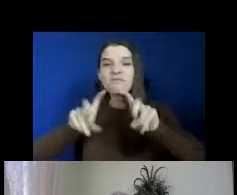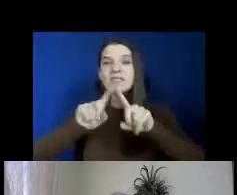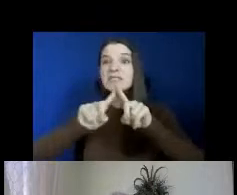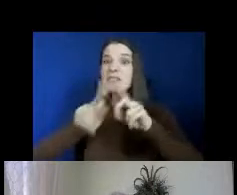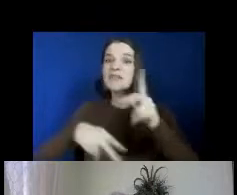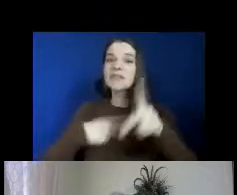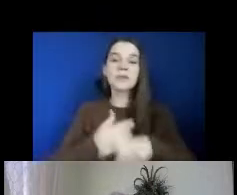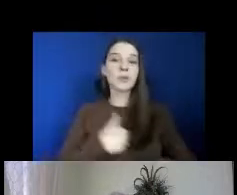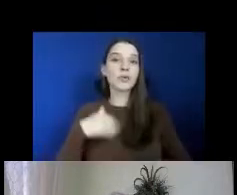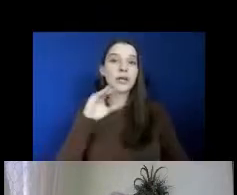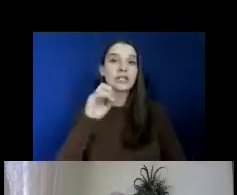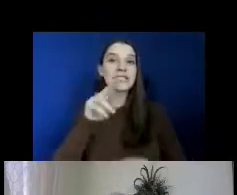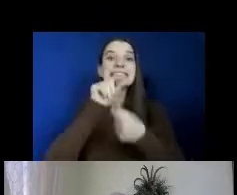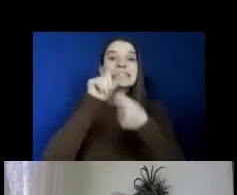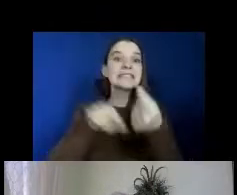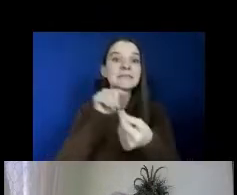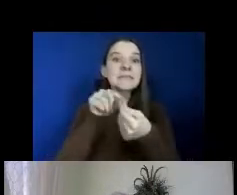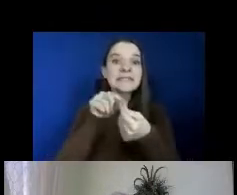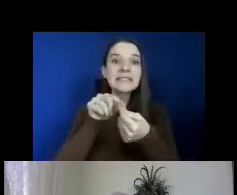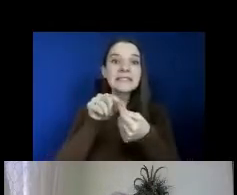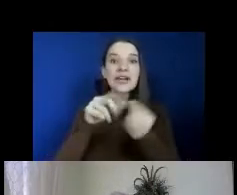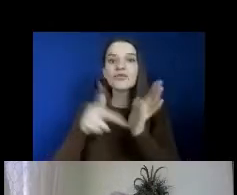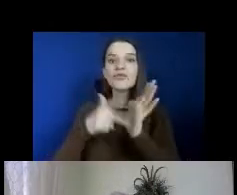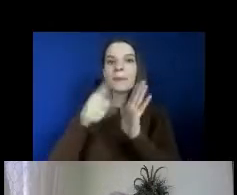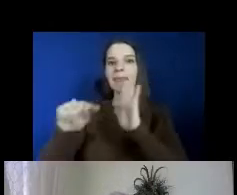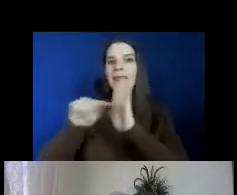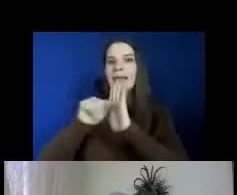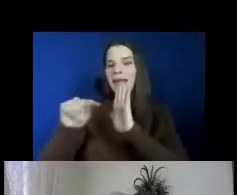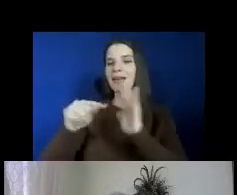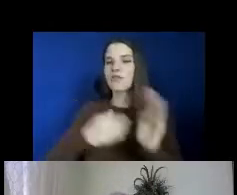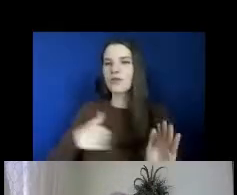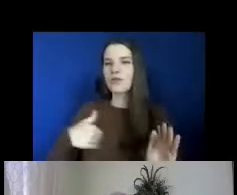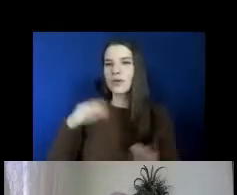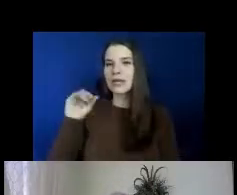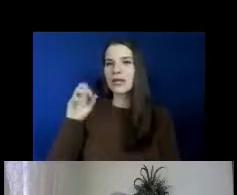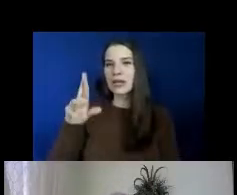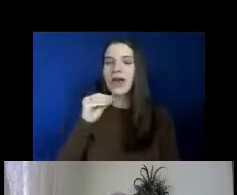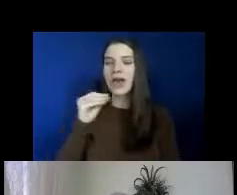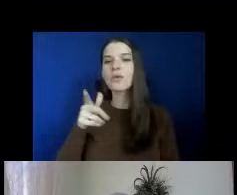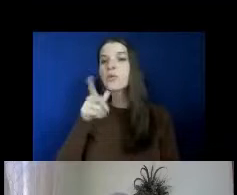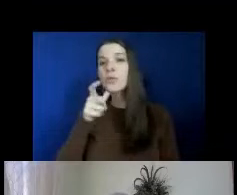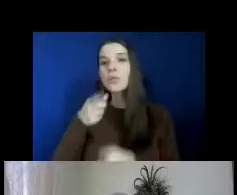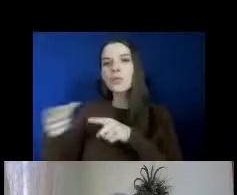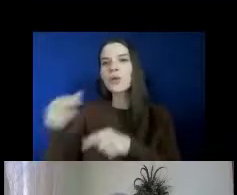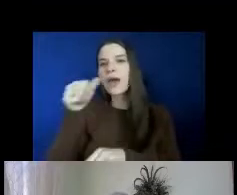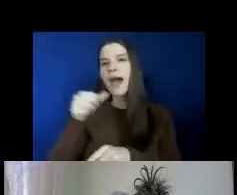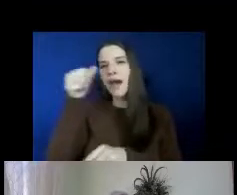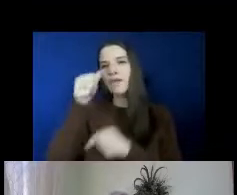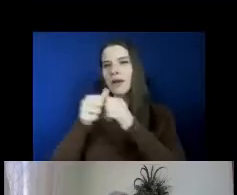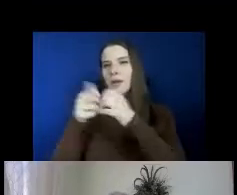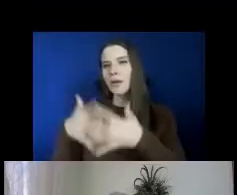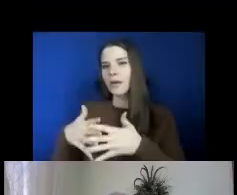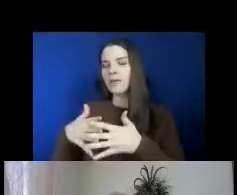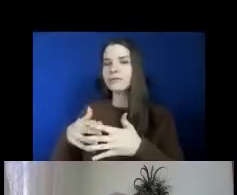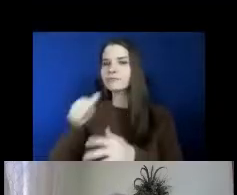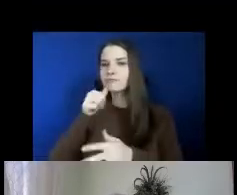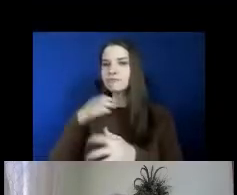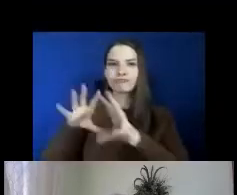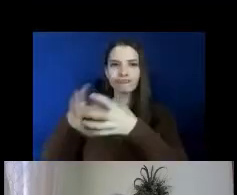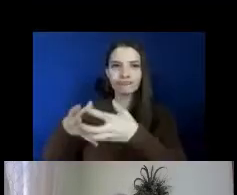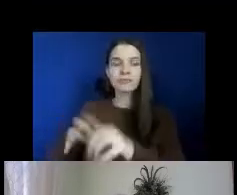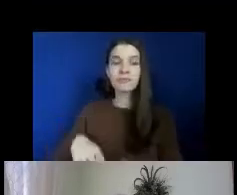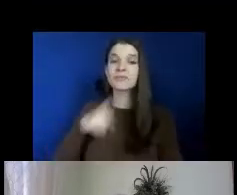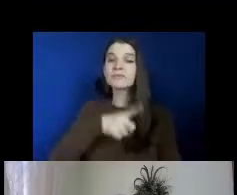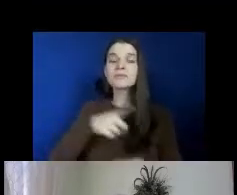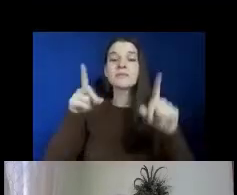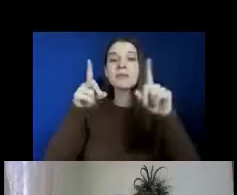but specifically triple negative breast cancer, and especially in those of African American descent. She is, however, an amazing and